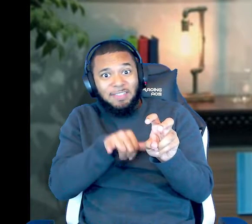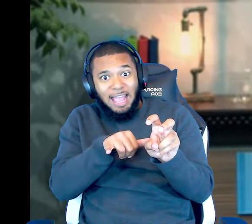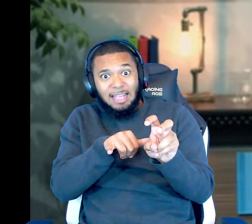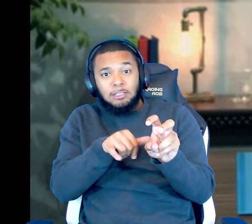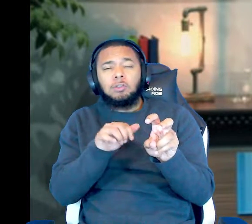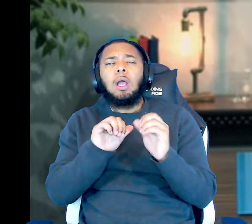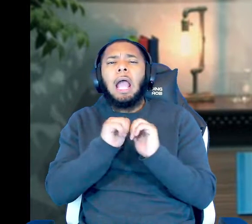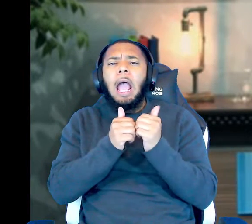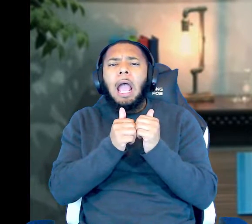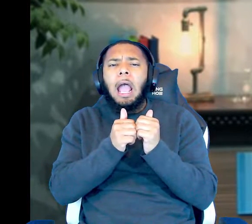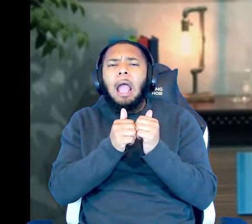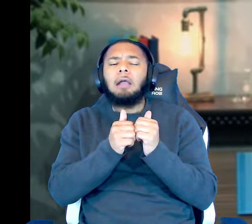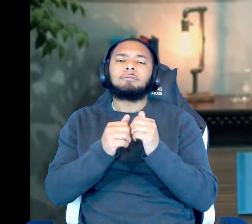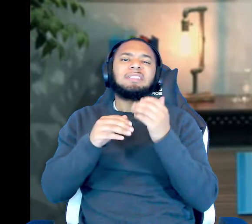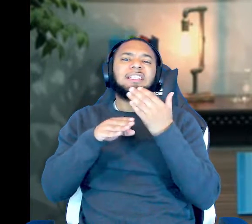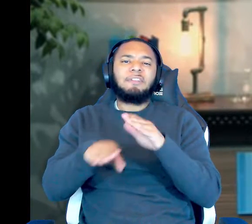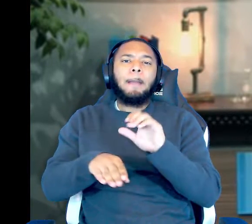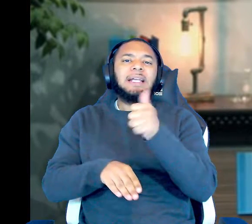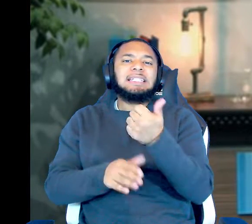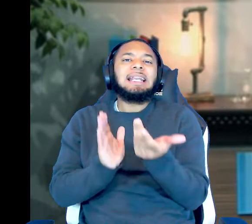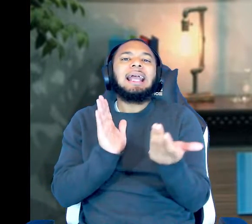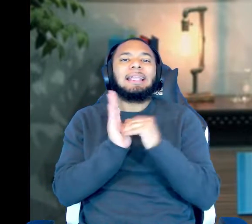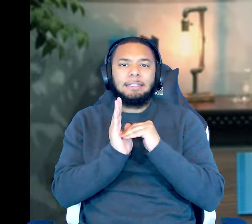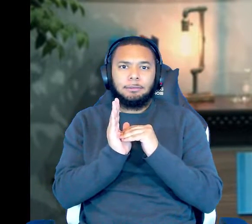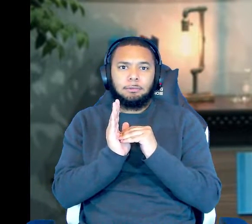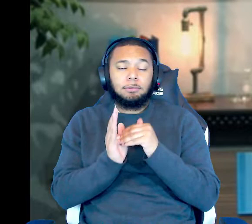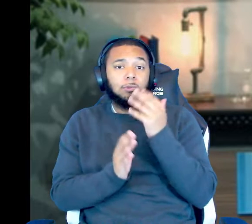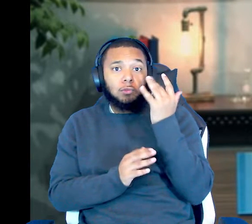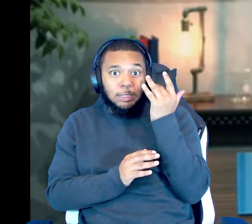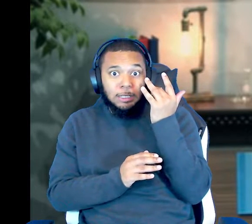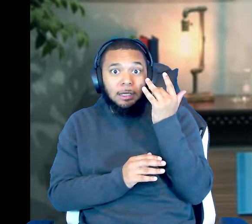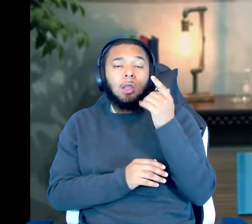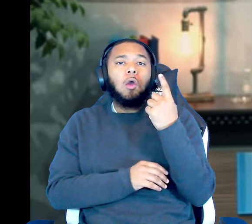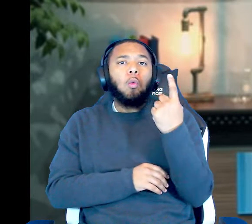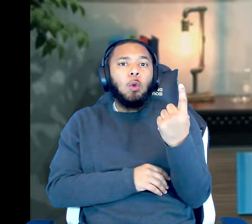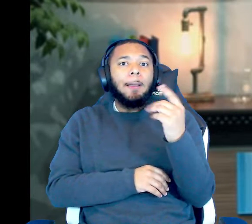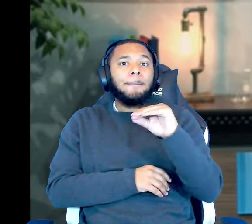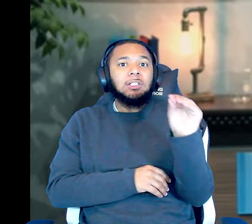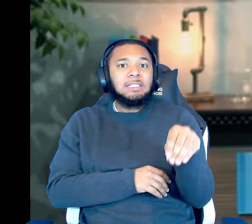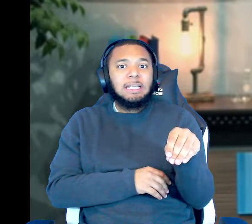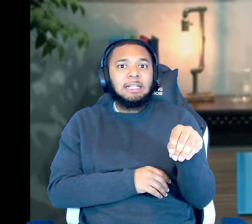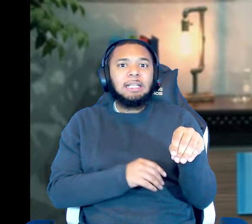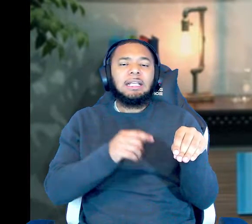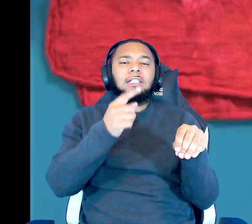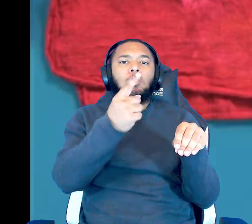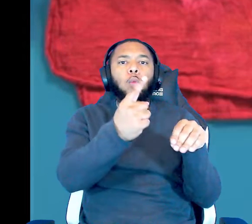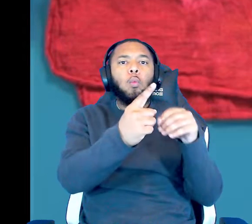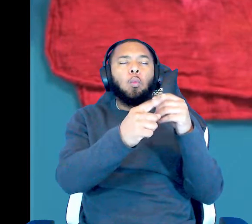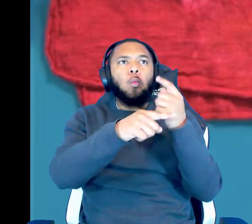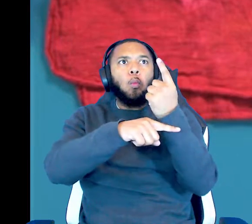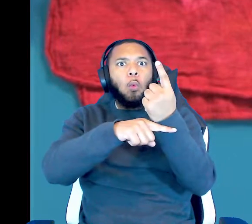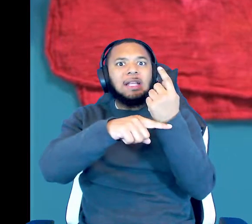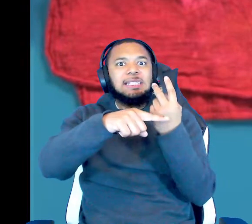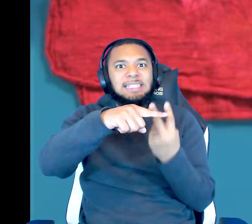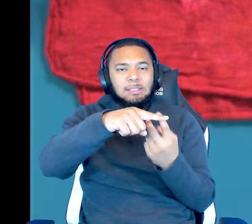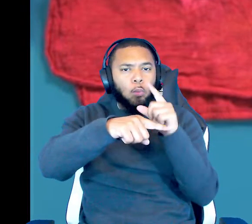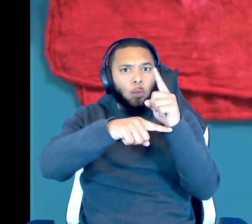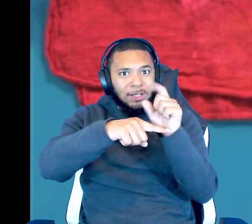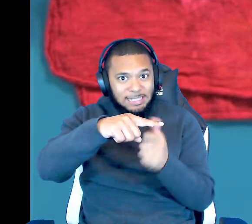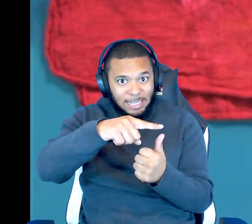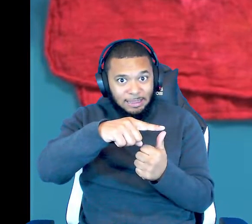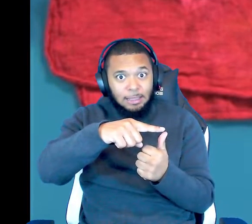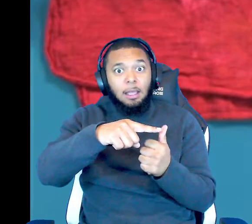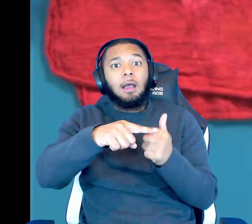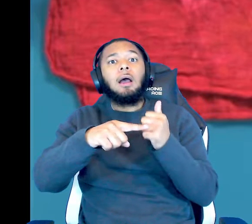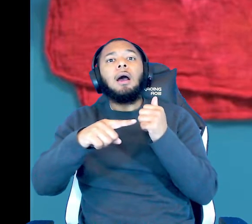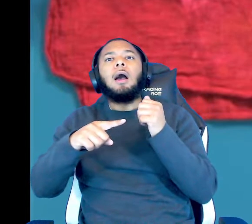more time. Because 1% is 1/10 of 10%. So 200 divided by